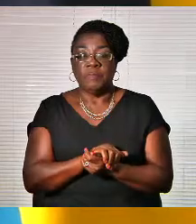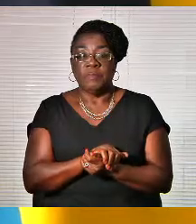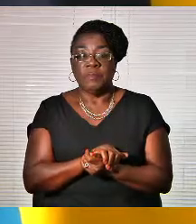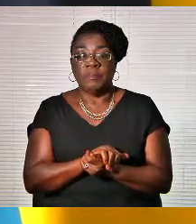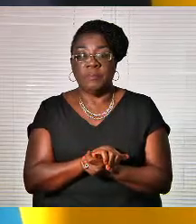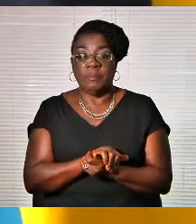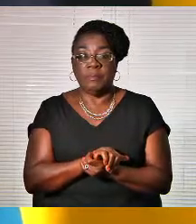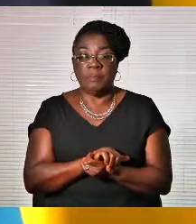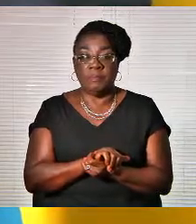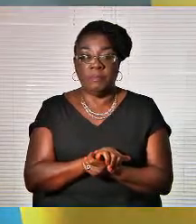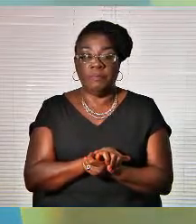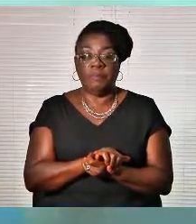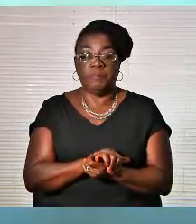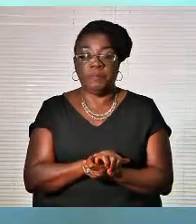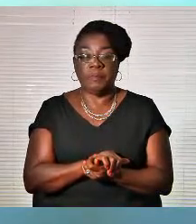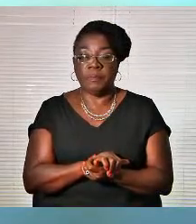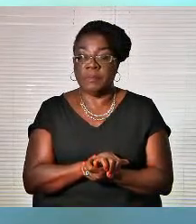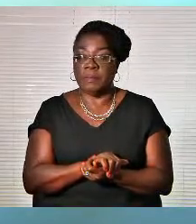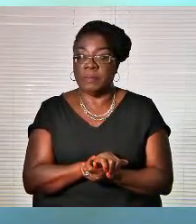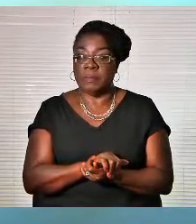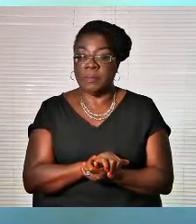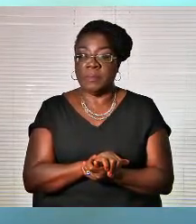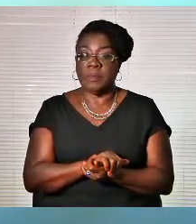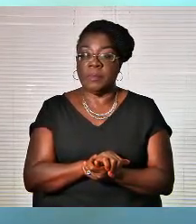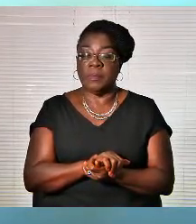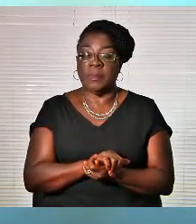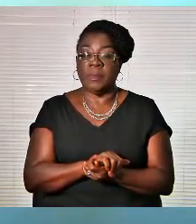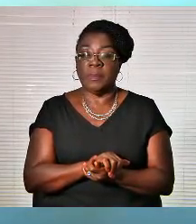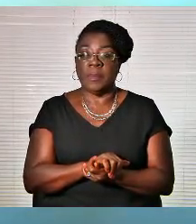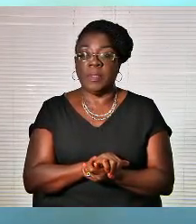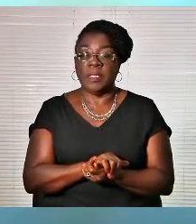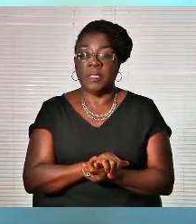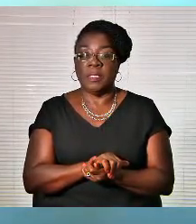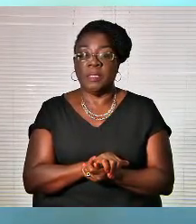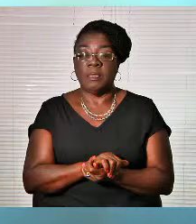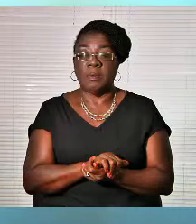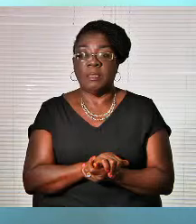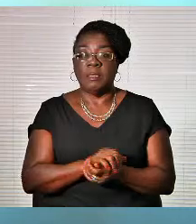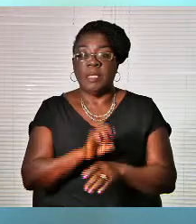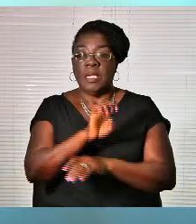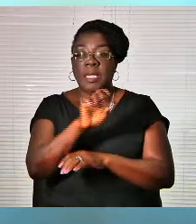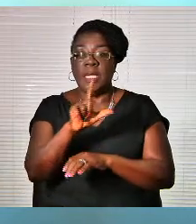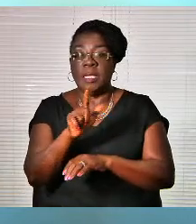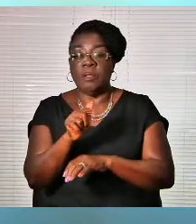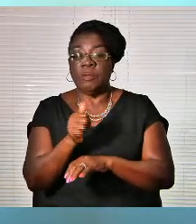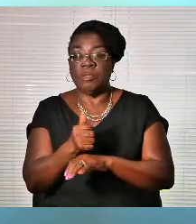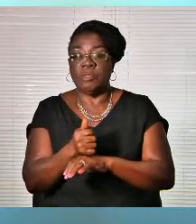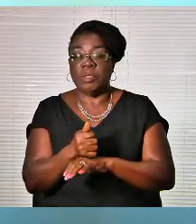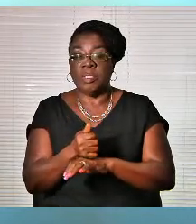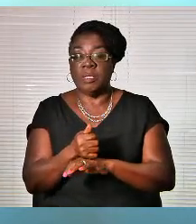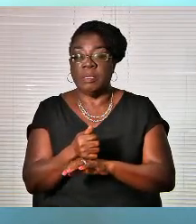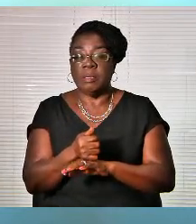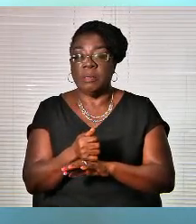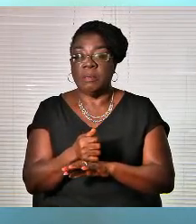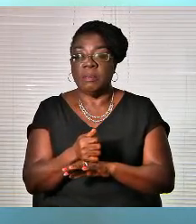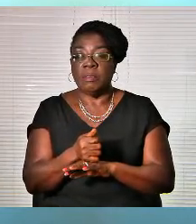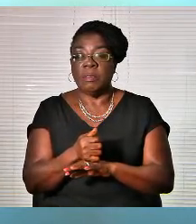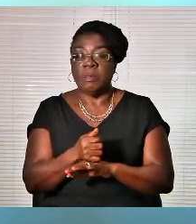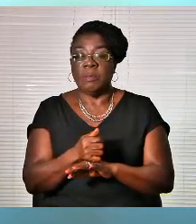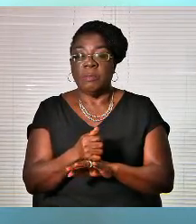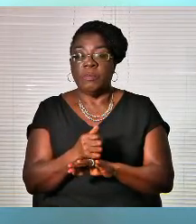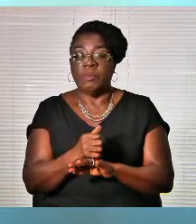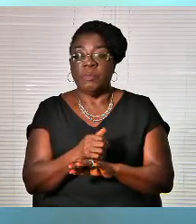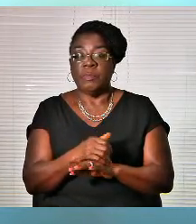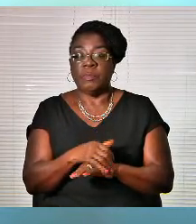Next question. Dr. McMillan. All right, second question is, Eleuthero's case count has doubled within the past 2 weeks, moving